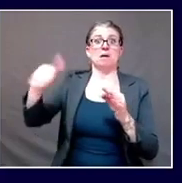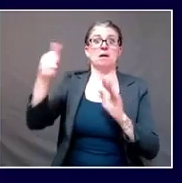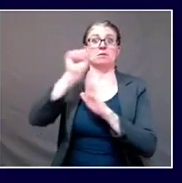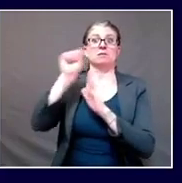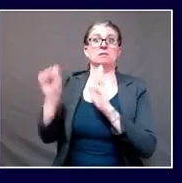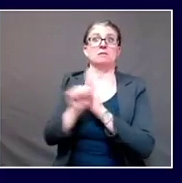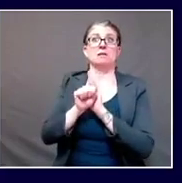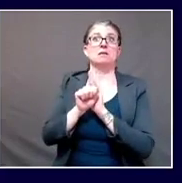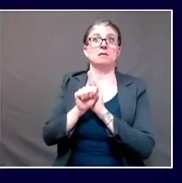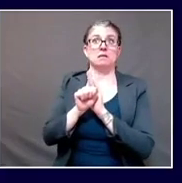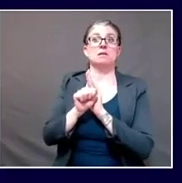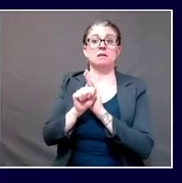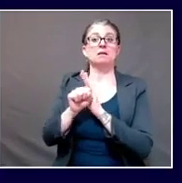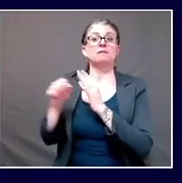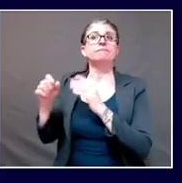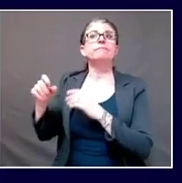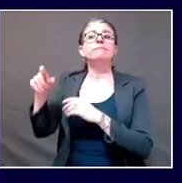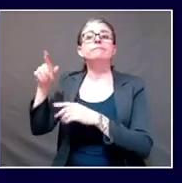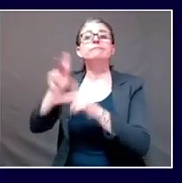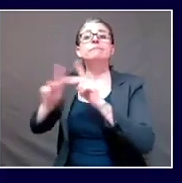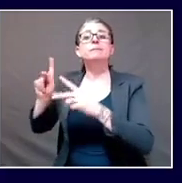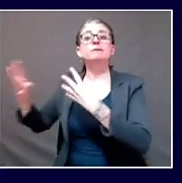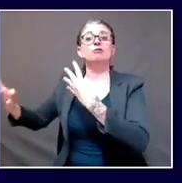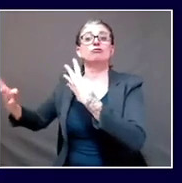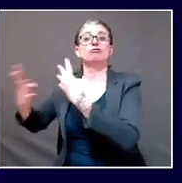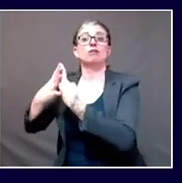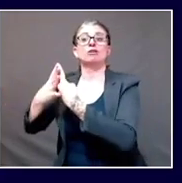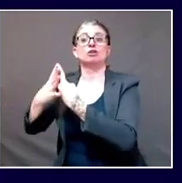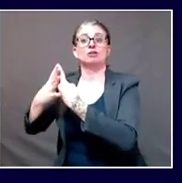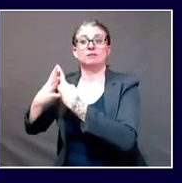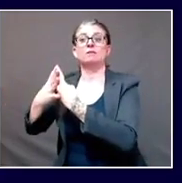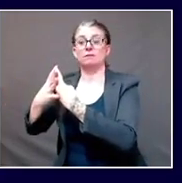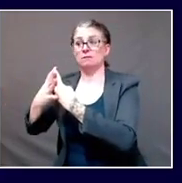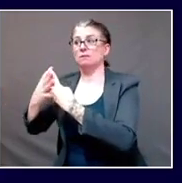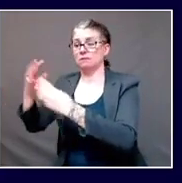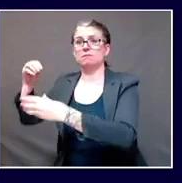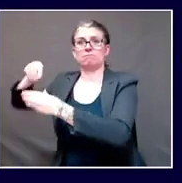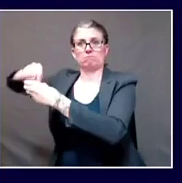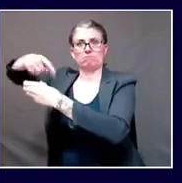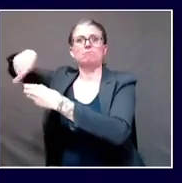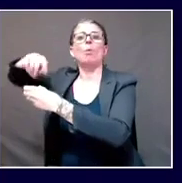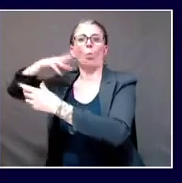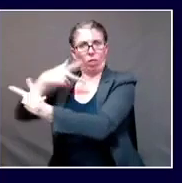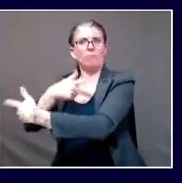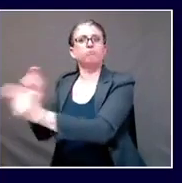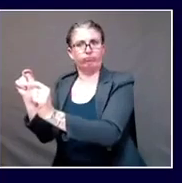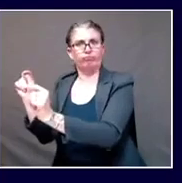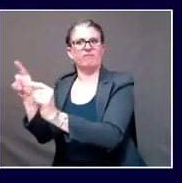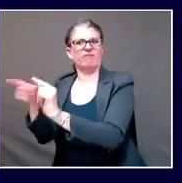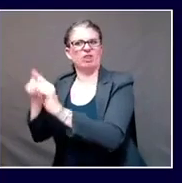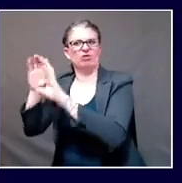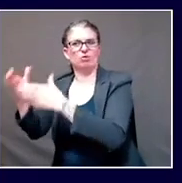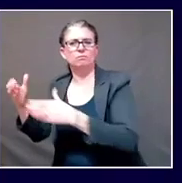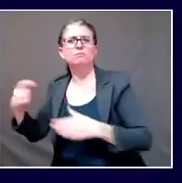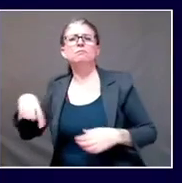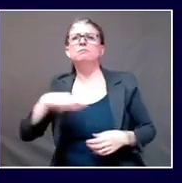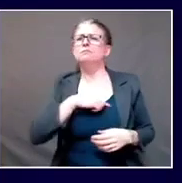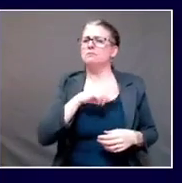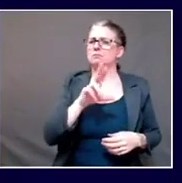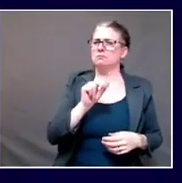has incarcerated people in phase two. We've heard from some advocates who want incarcerated people to be moved up to phase one B,